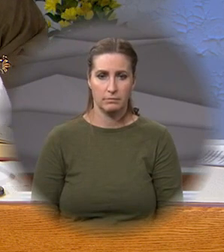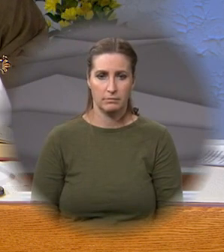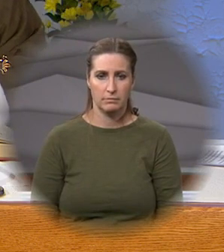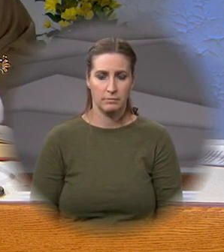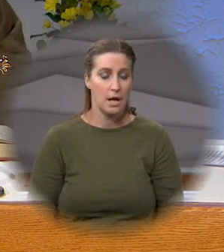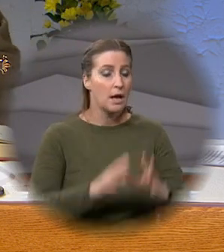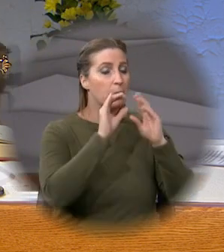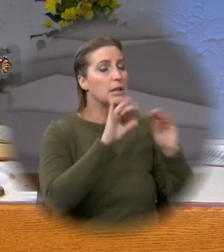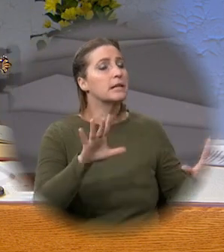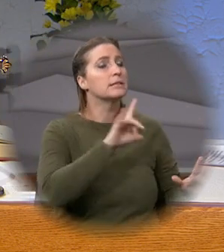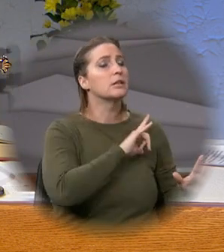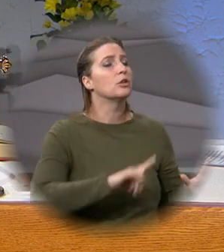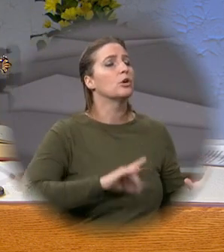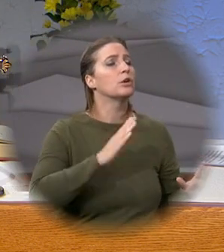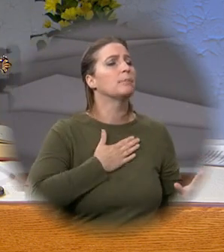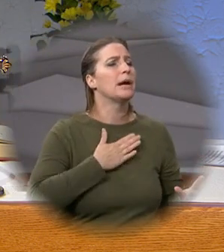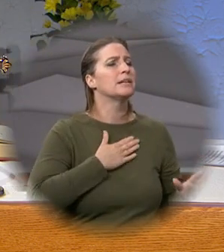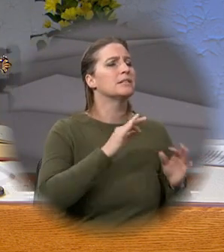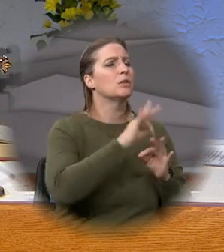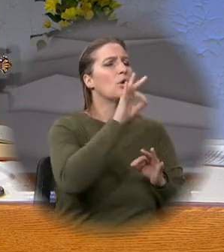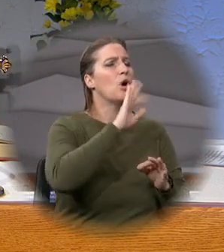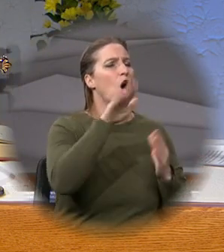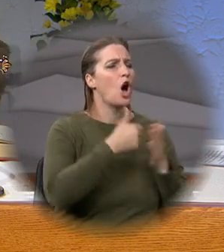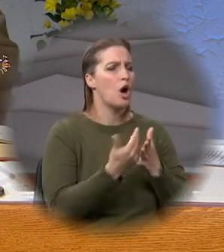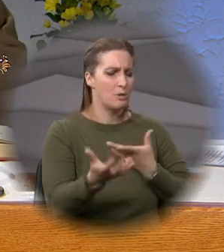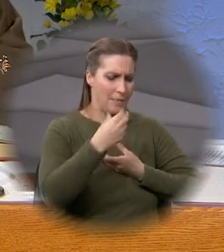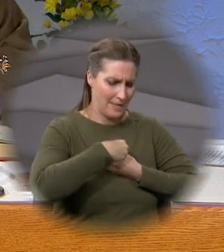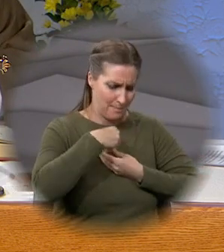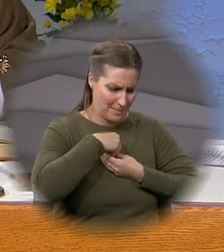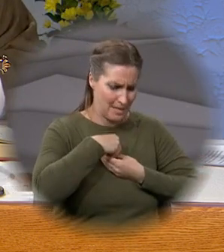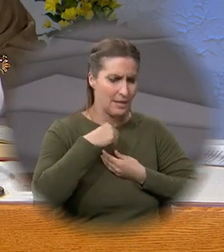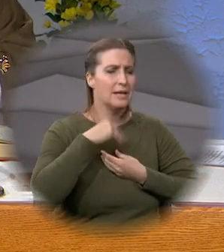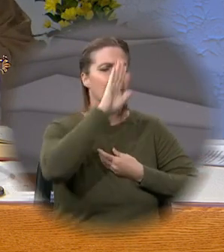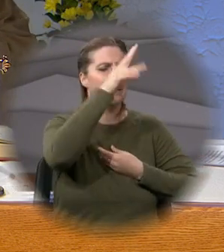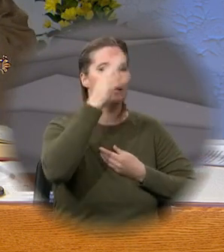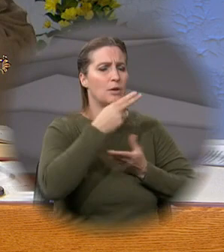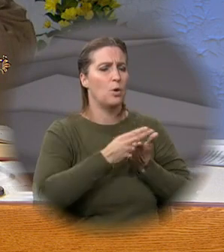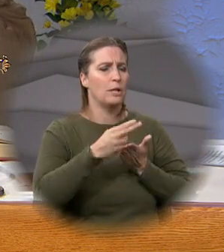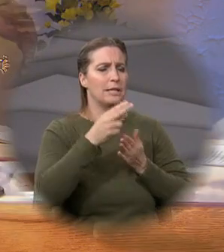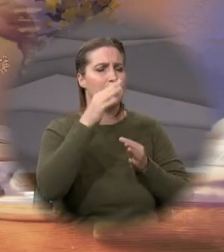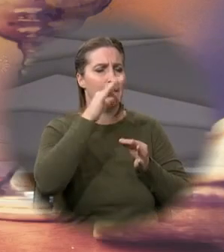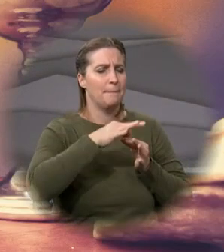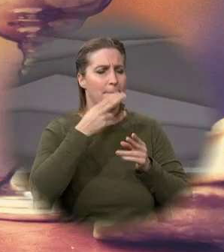Bless the Lord, O my soul, and all within me his holy name.